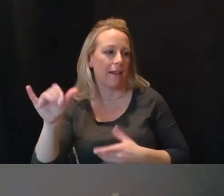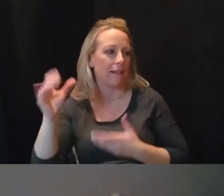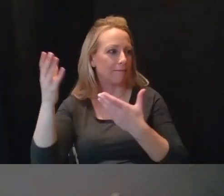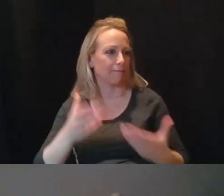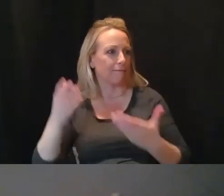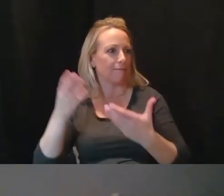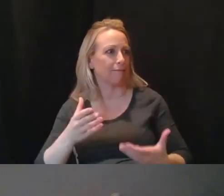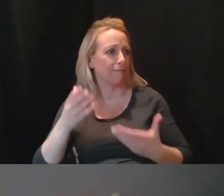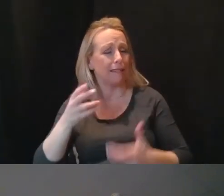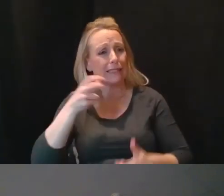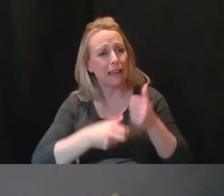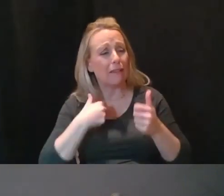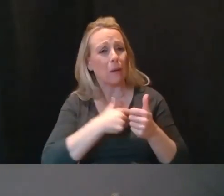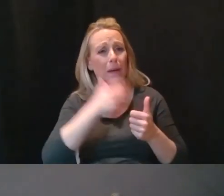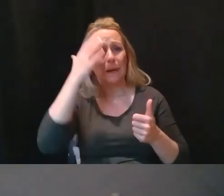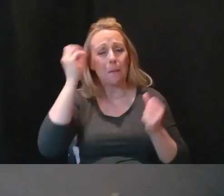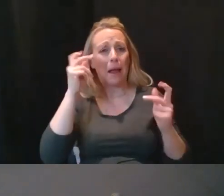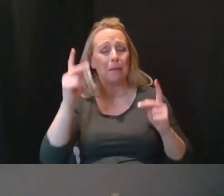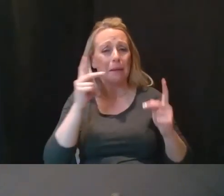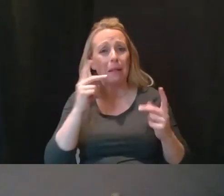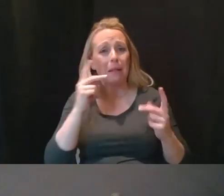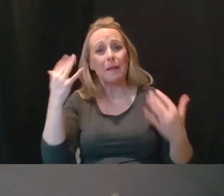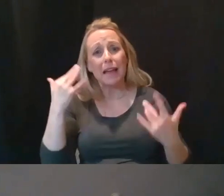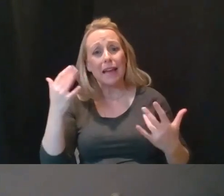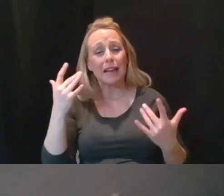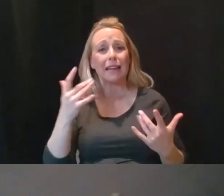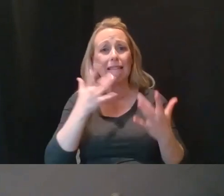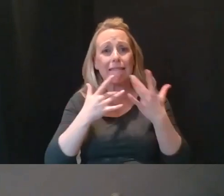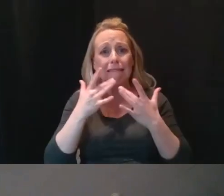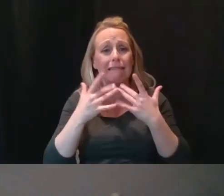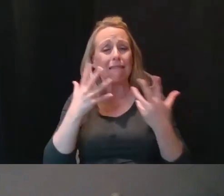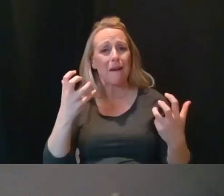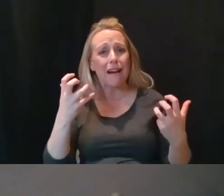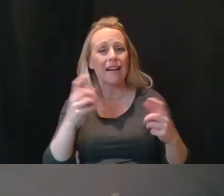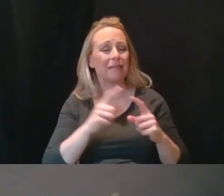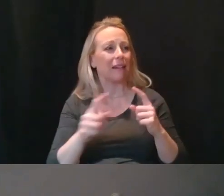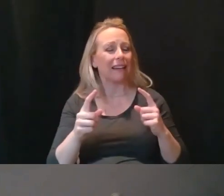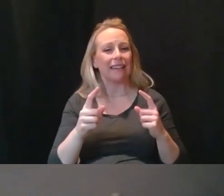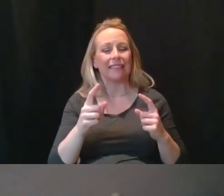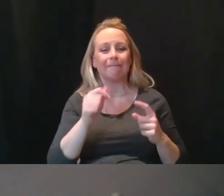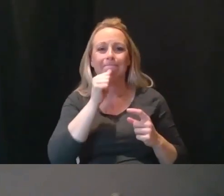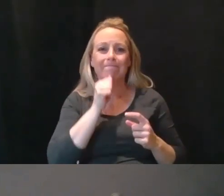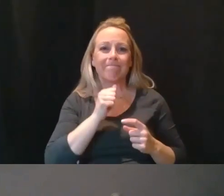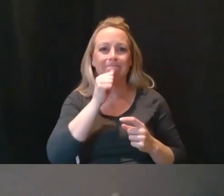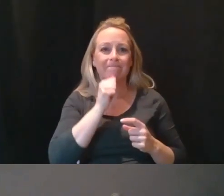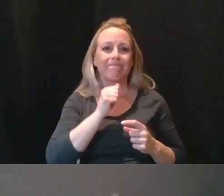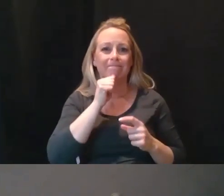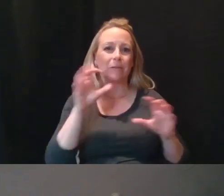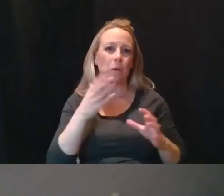to get the vaccine to protect our entire community, but we have to do the best we can with what we've